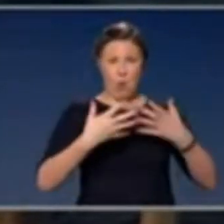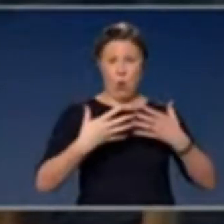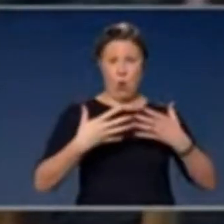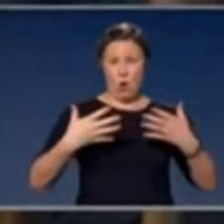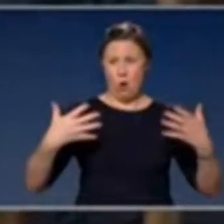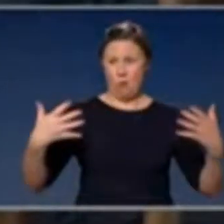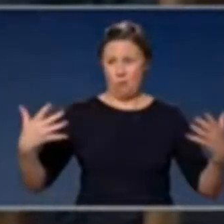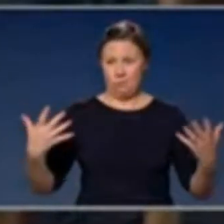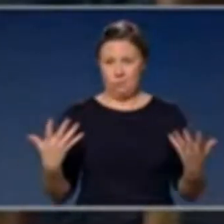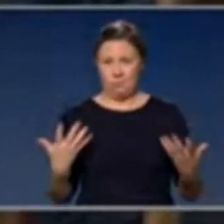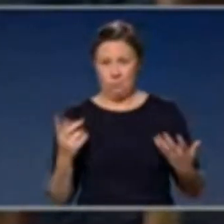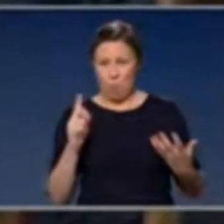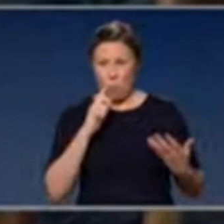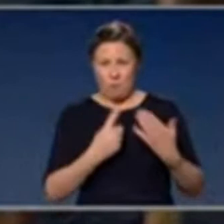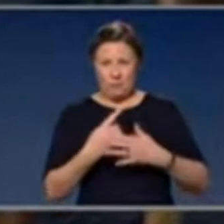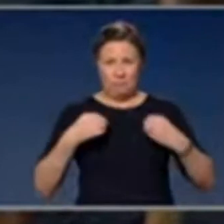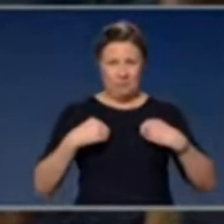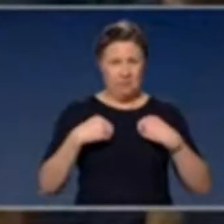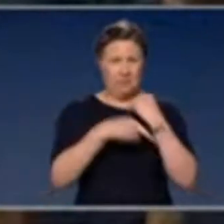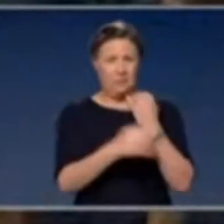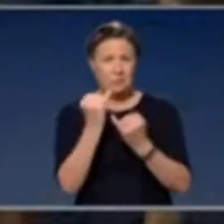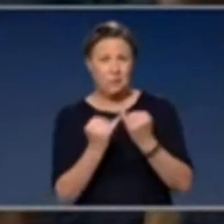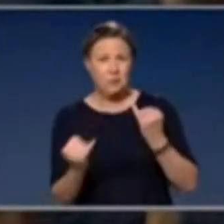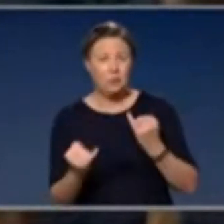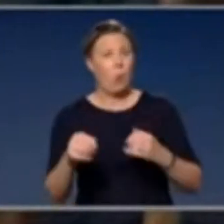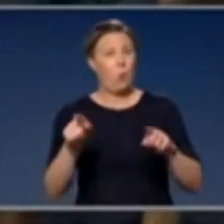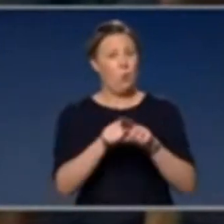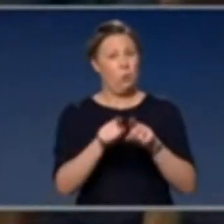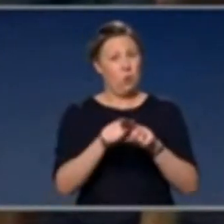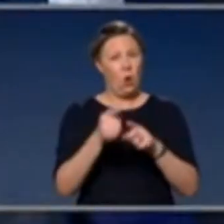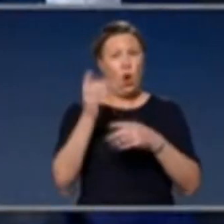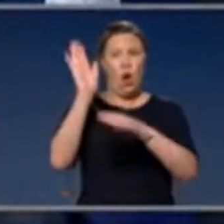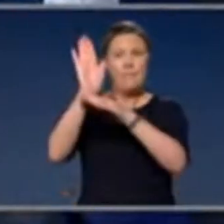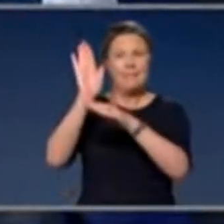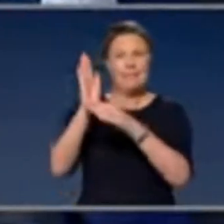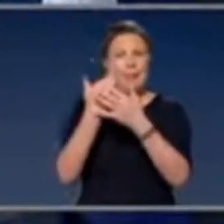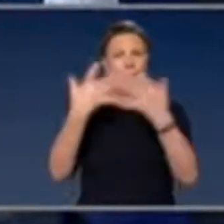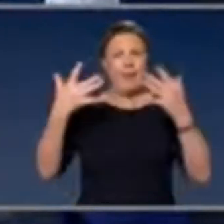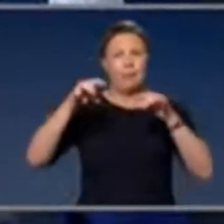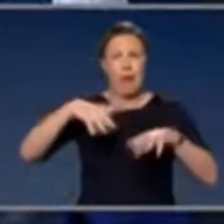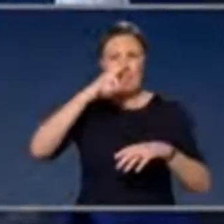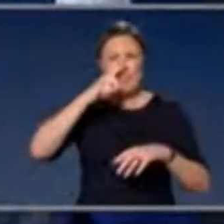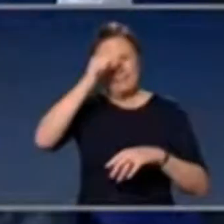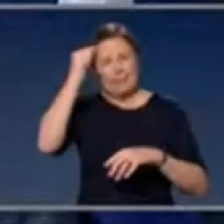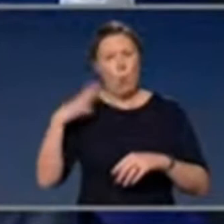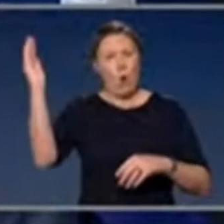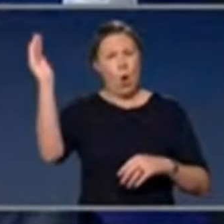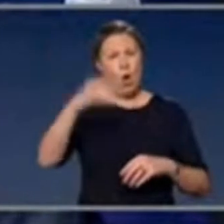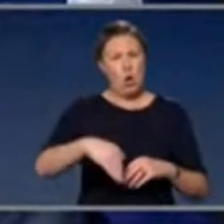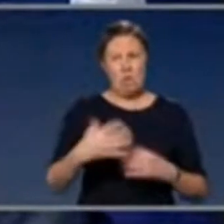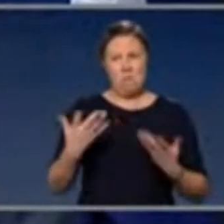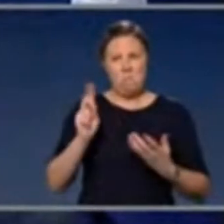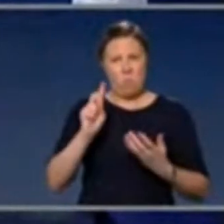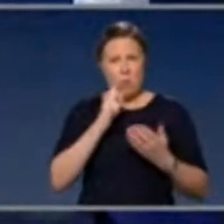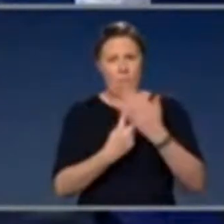hotel quarantine? We know we've got 18,000 Australians trying to get home. Let me do the first question. Well, Governor Lowe asked for $40